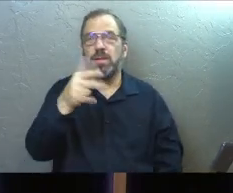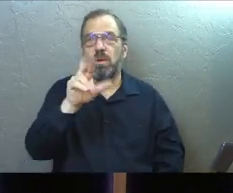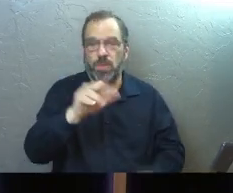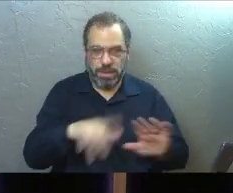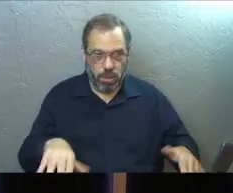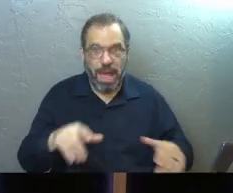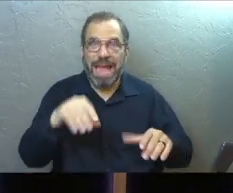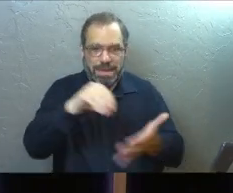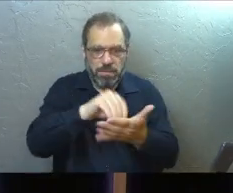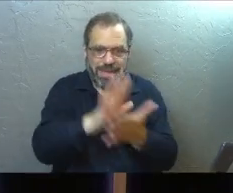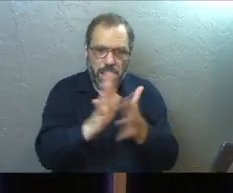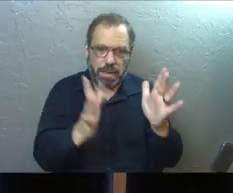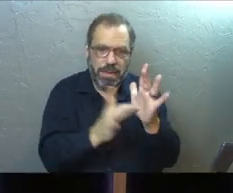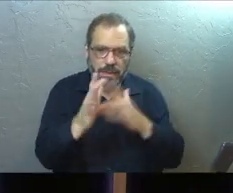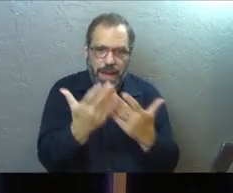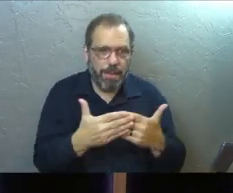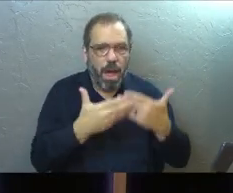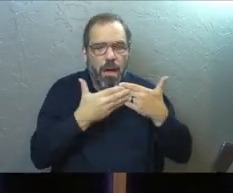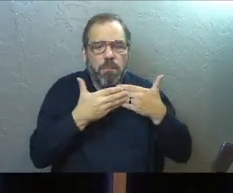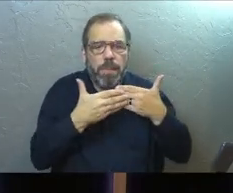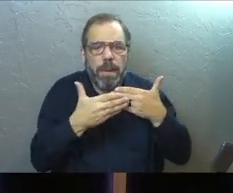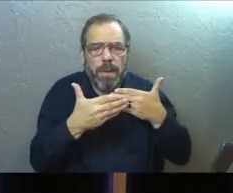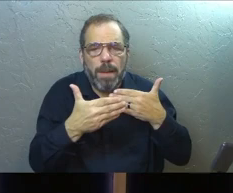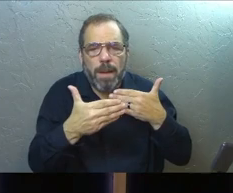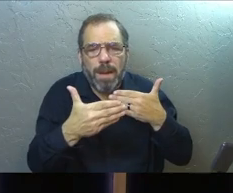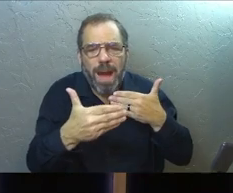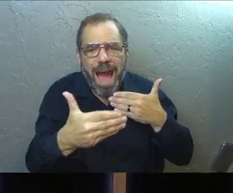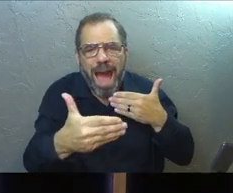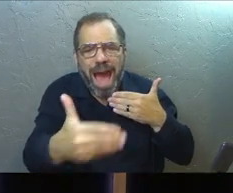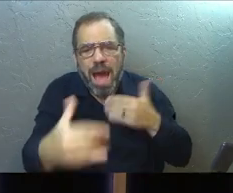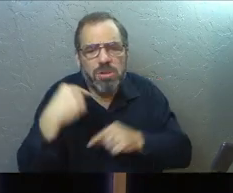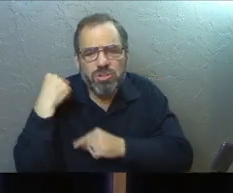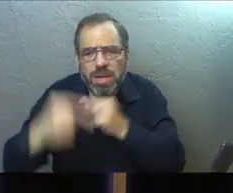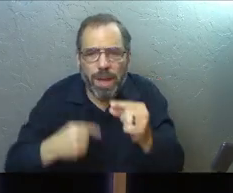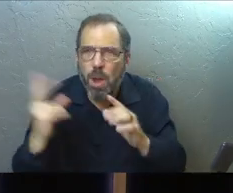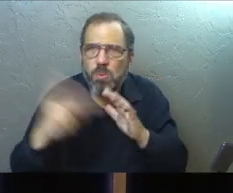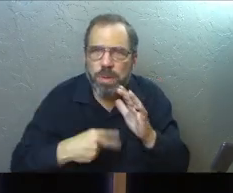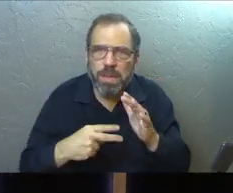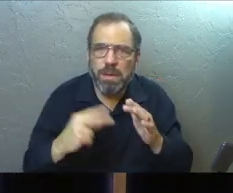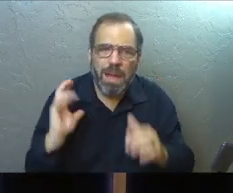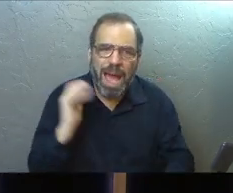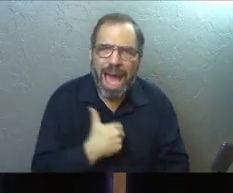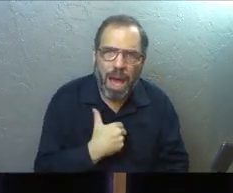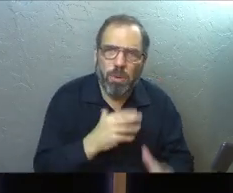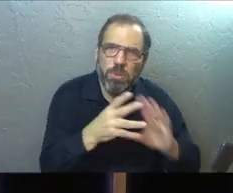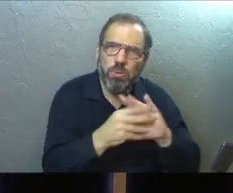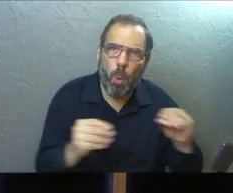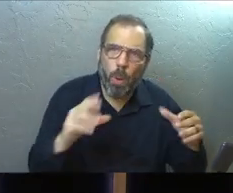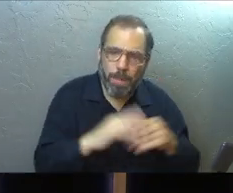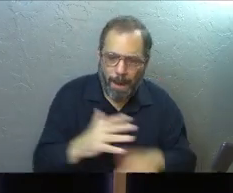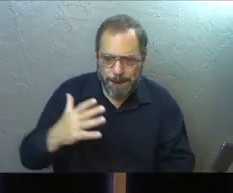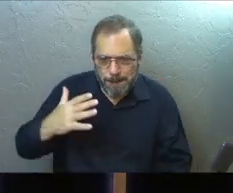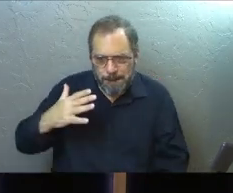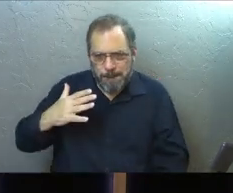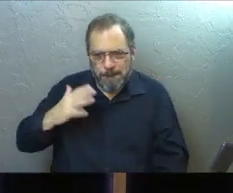to get written in the Bible. And everybody for thousands of years are going to read about our laugh.